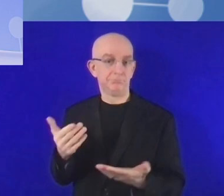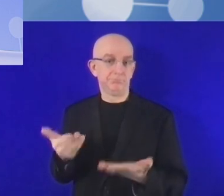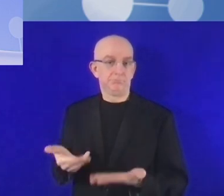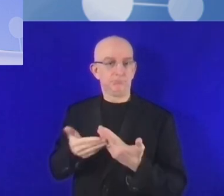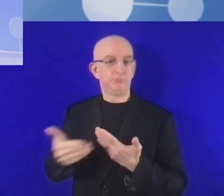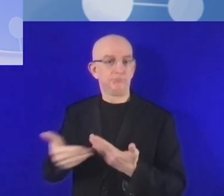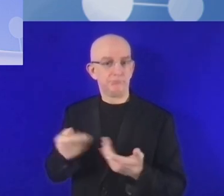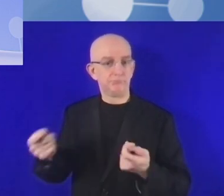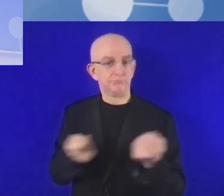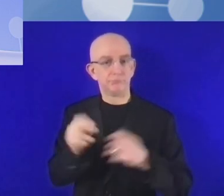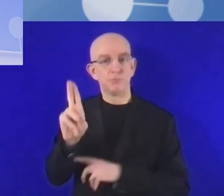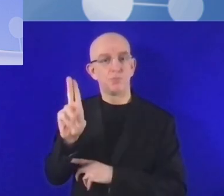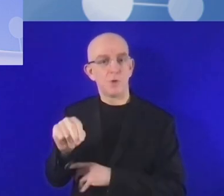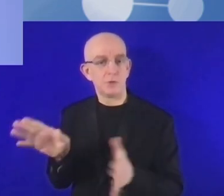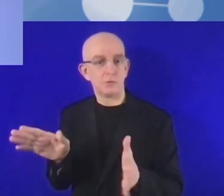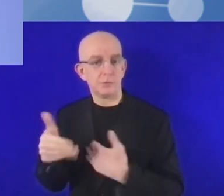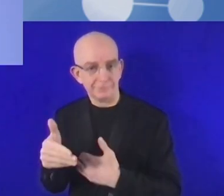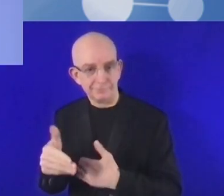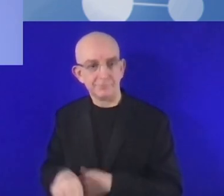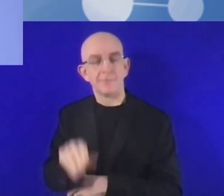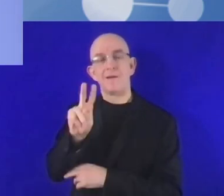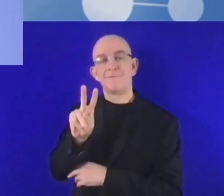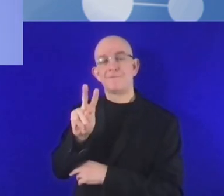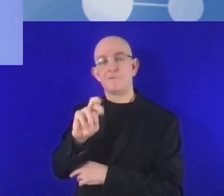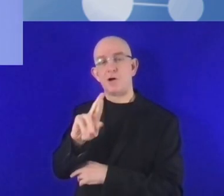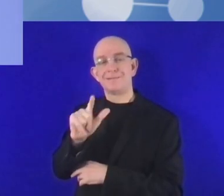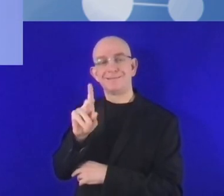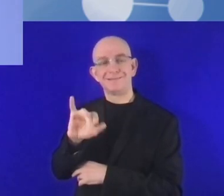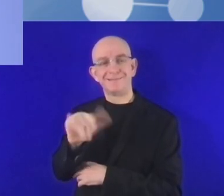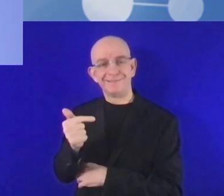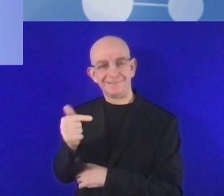Thank you very much.